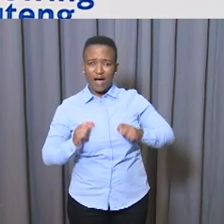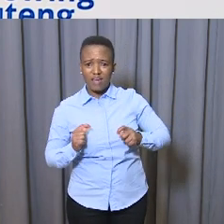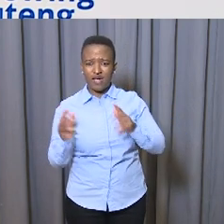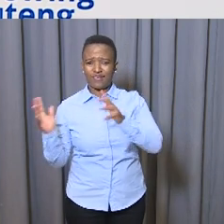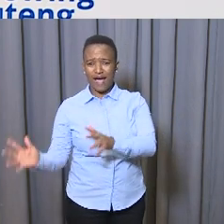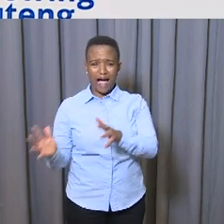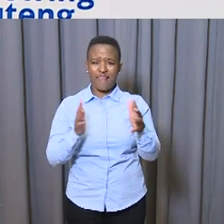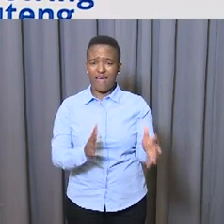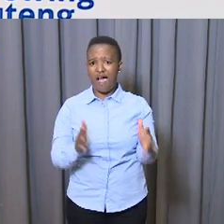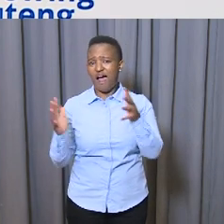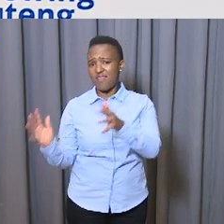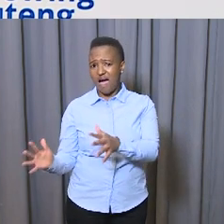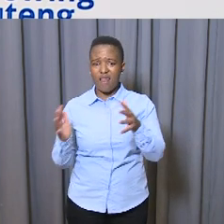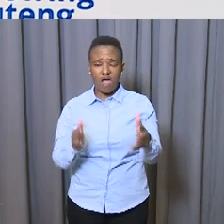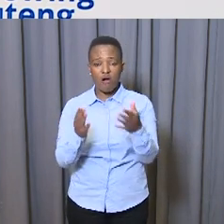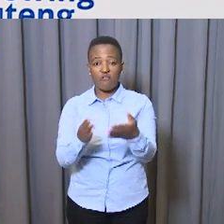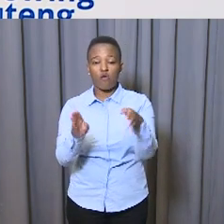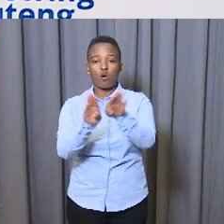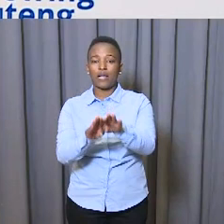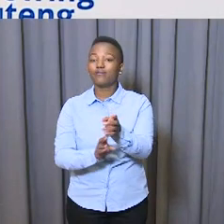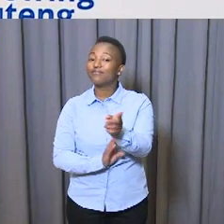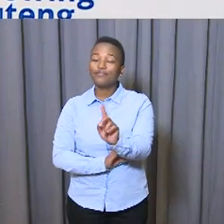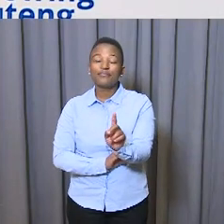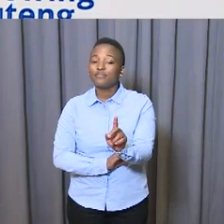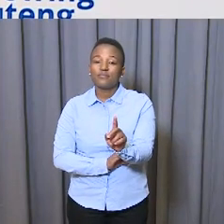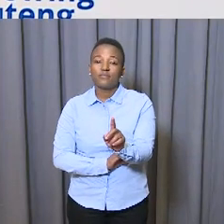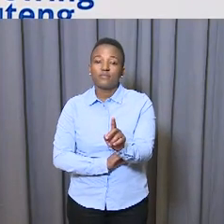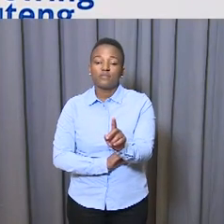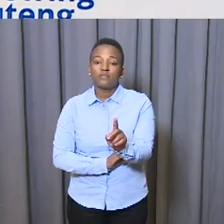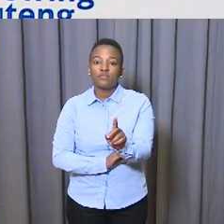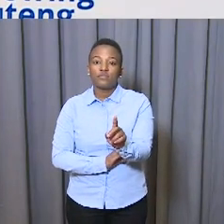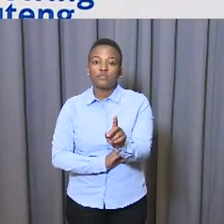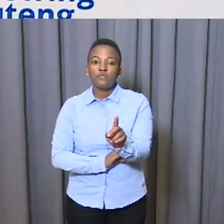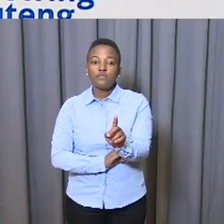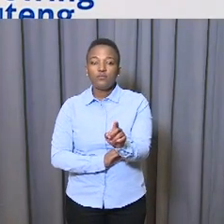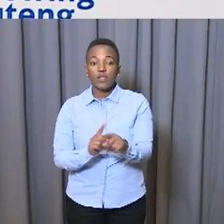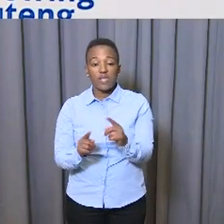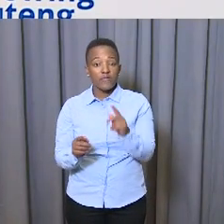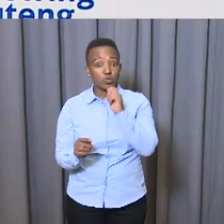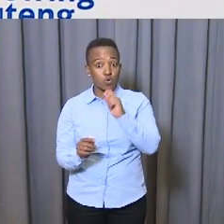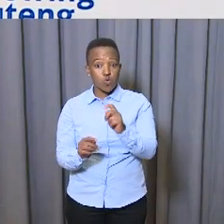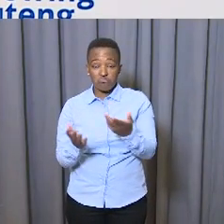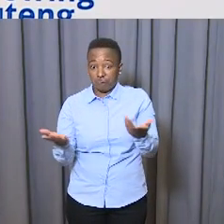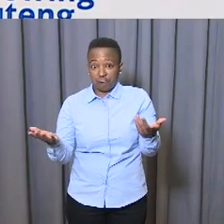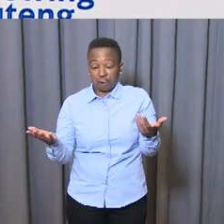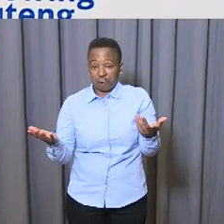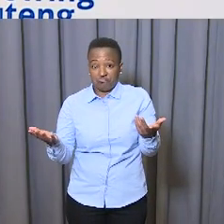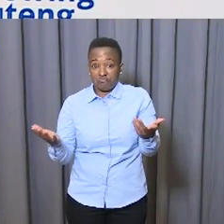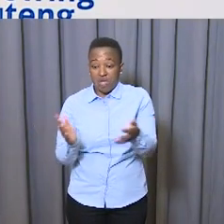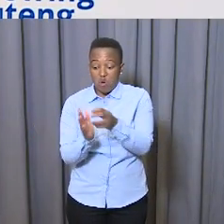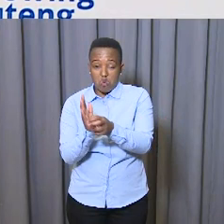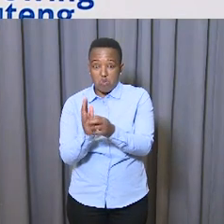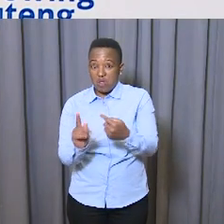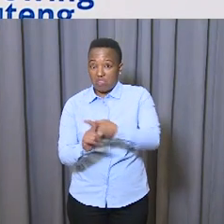of the lockdown. Because the reality is that if we are reckless, we may not have an opportunity